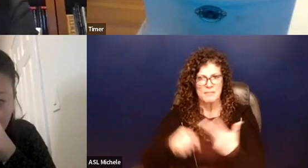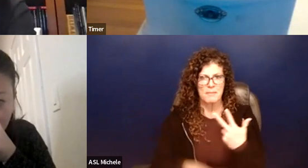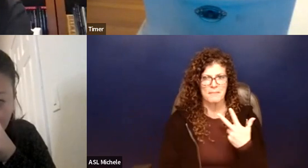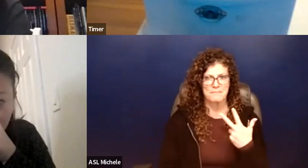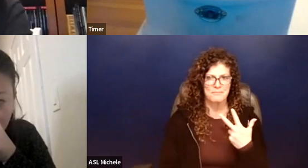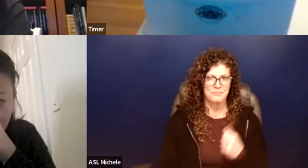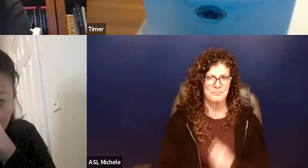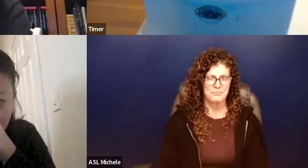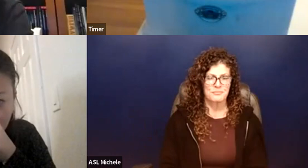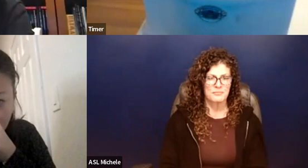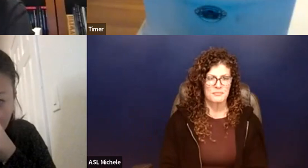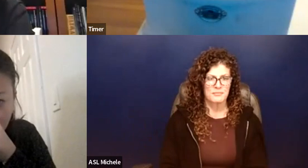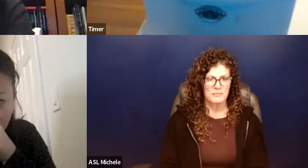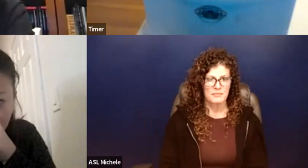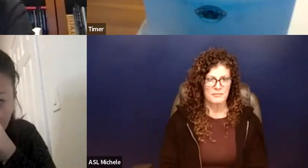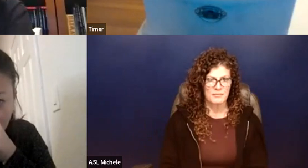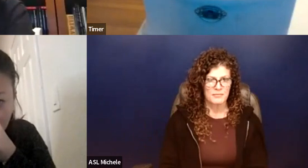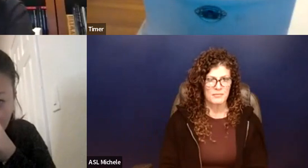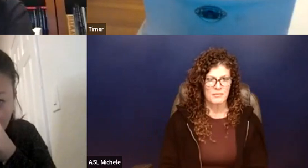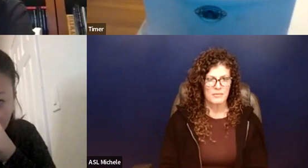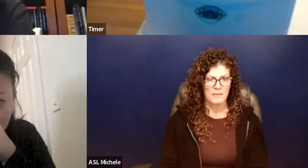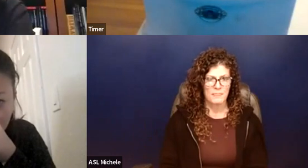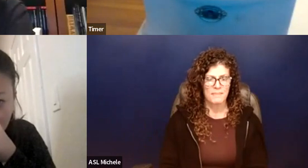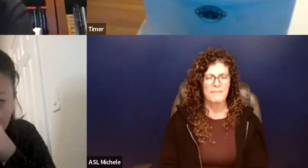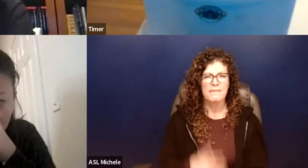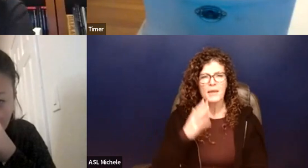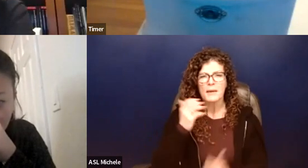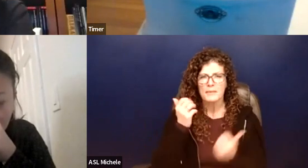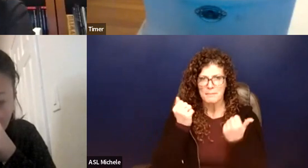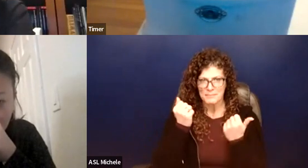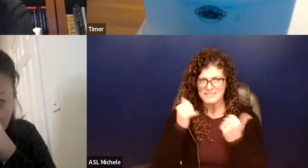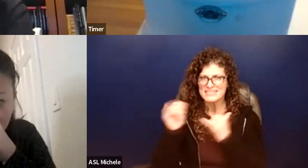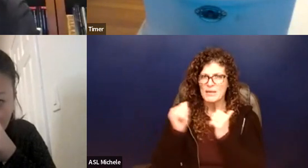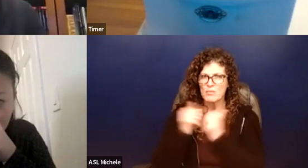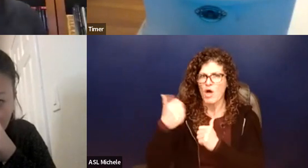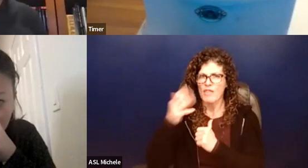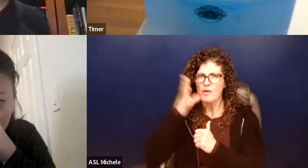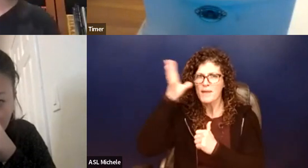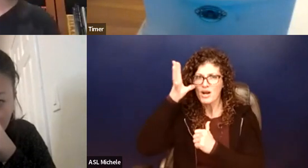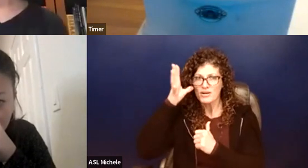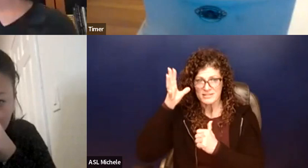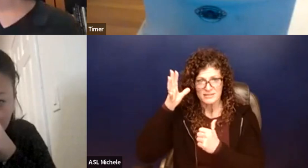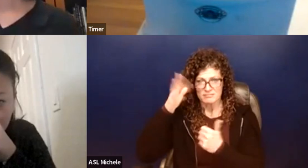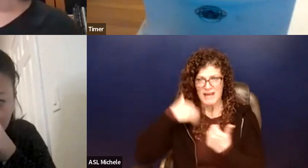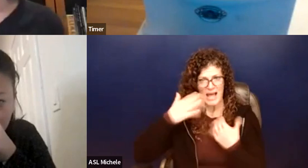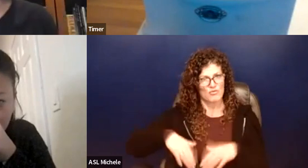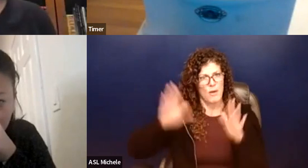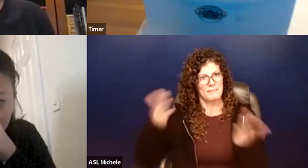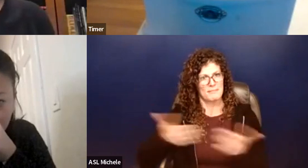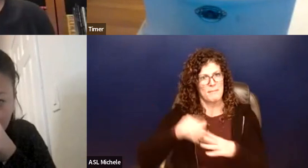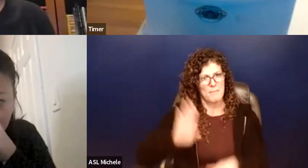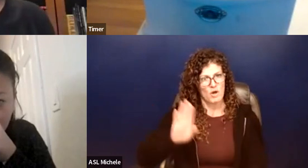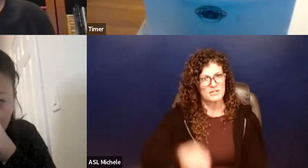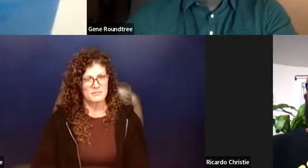As for many parents who are also in the Boston public school system, I actually grew up in Boston and have